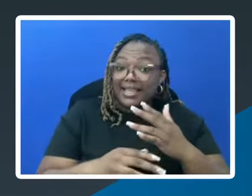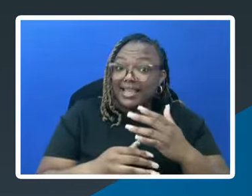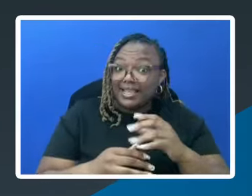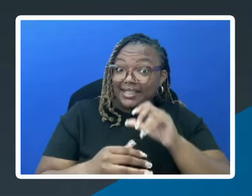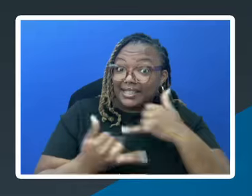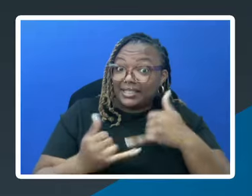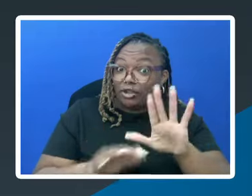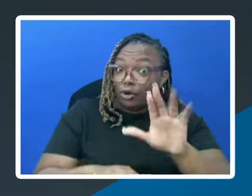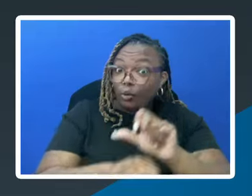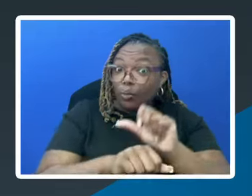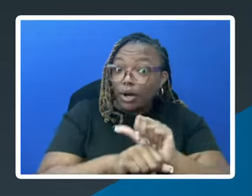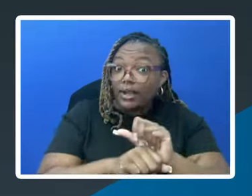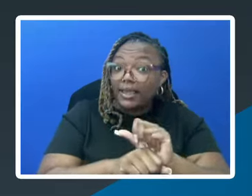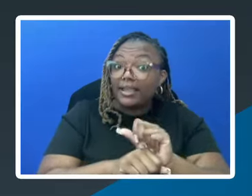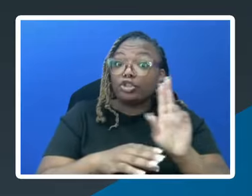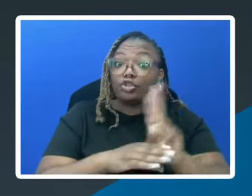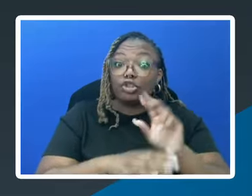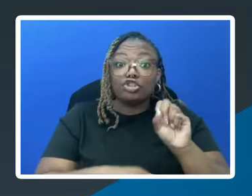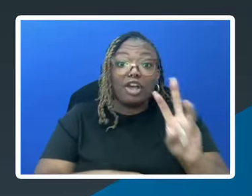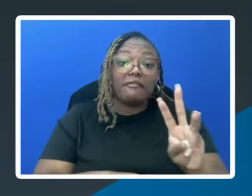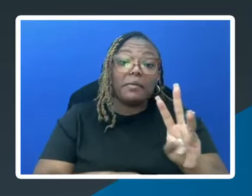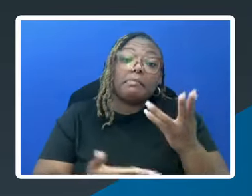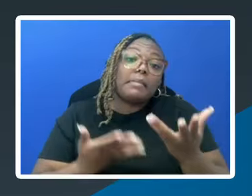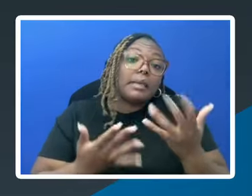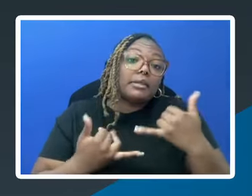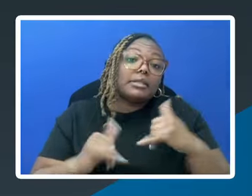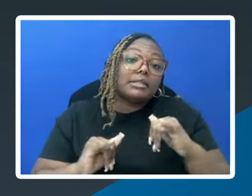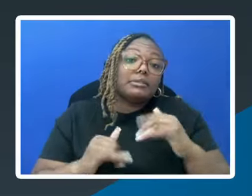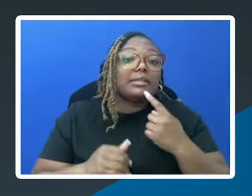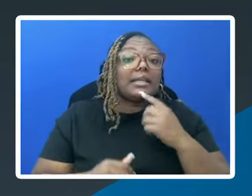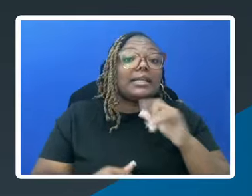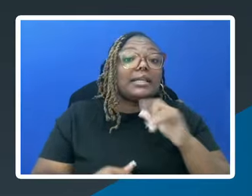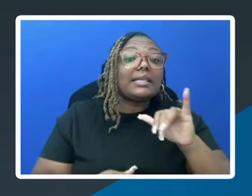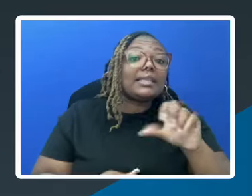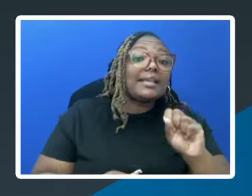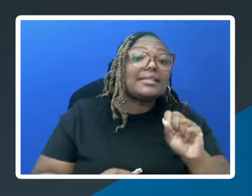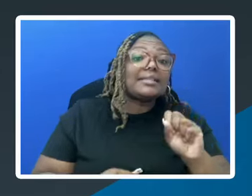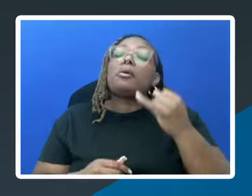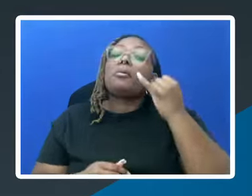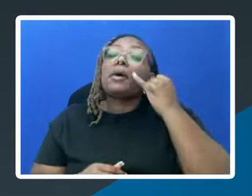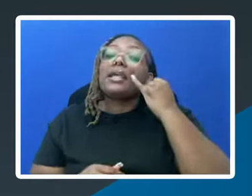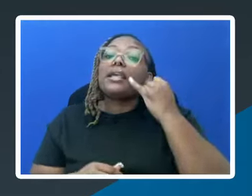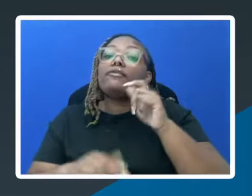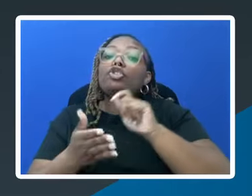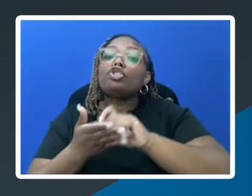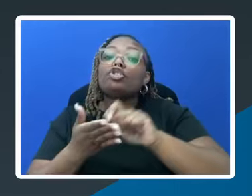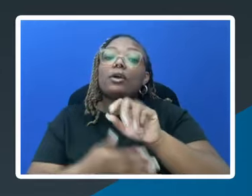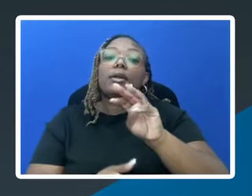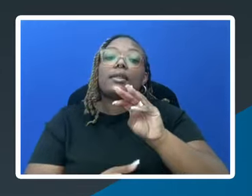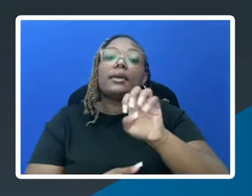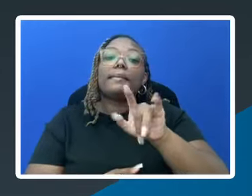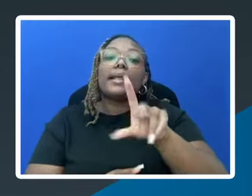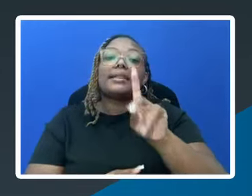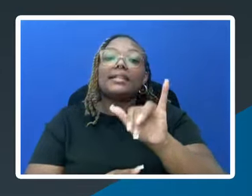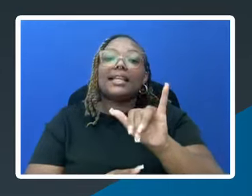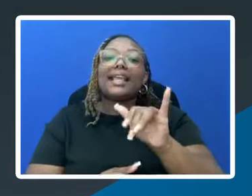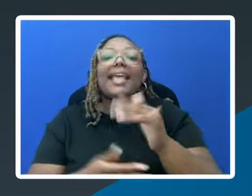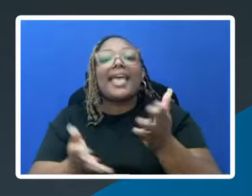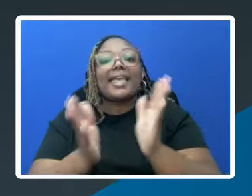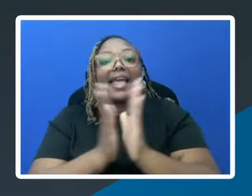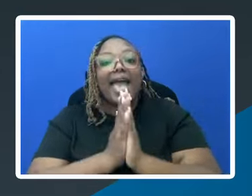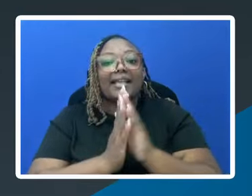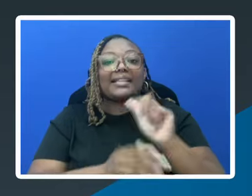I don't know. Maybe you'd still say yes. What if she wrote the melody and asked AI to help score the